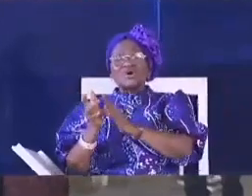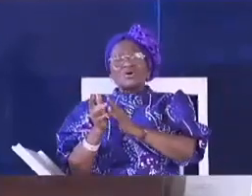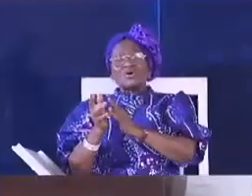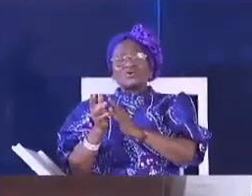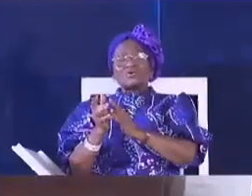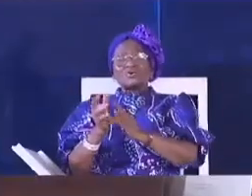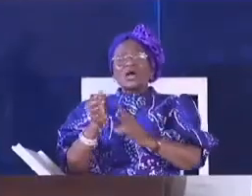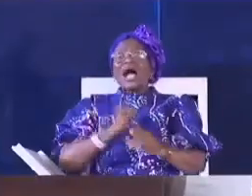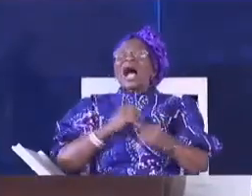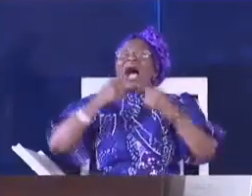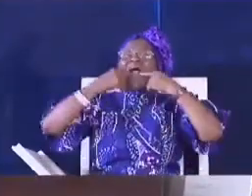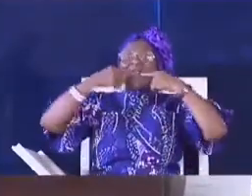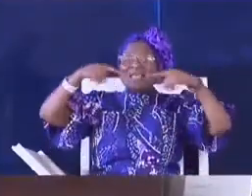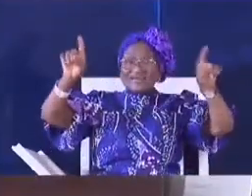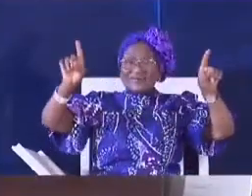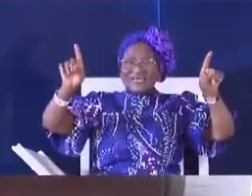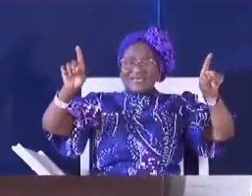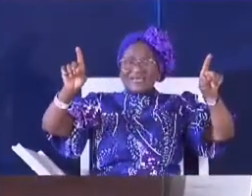I decree